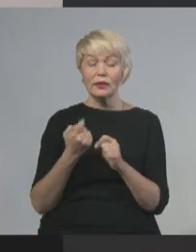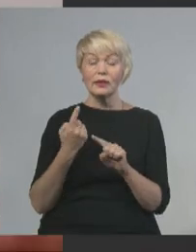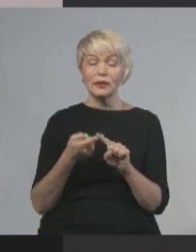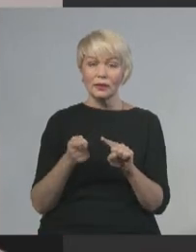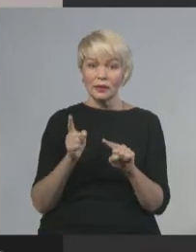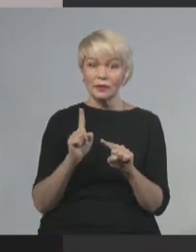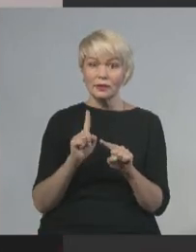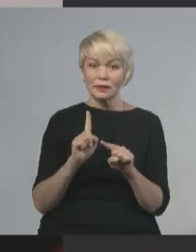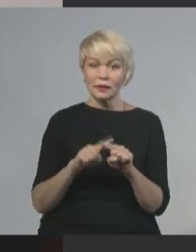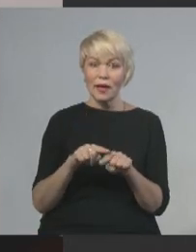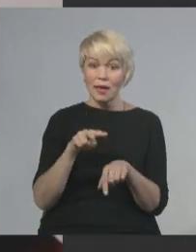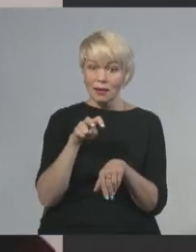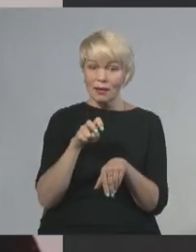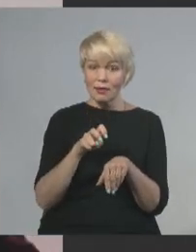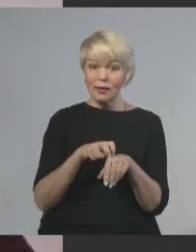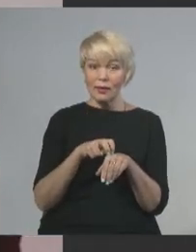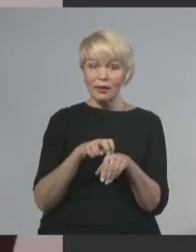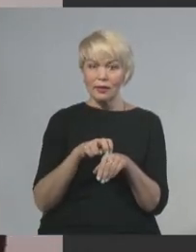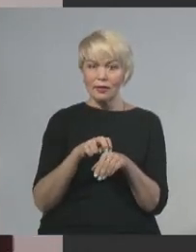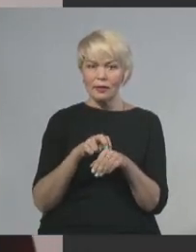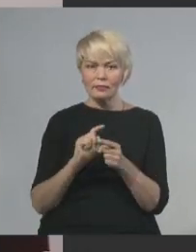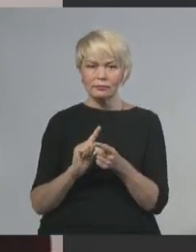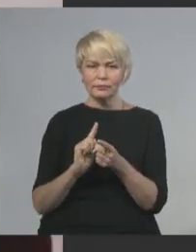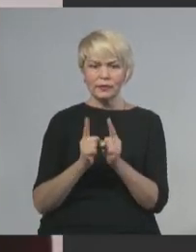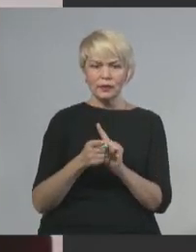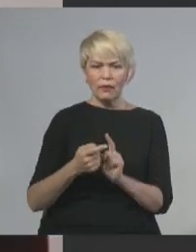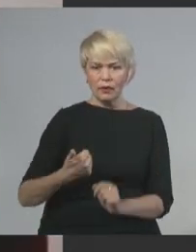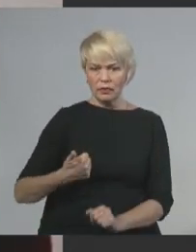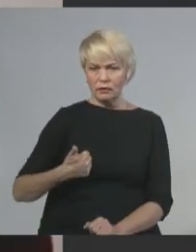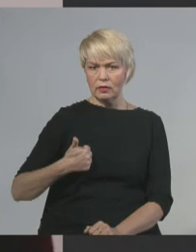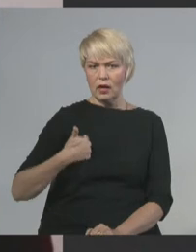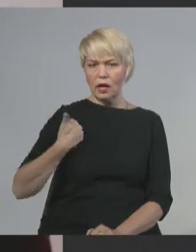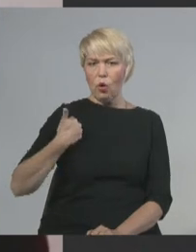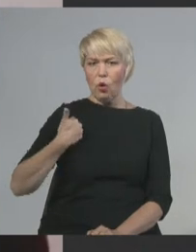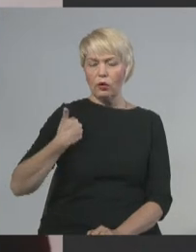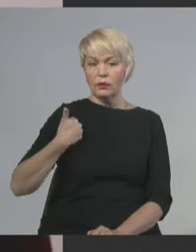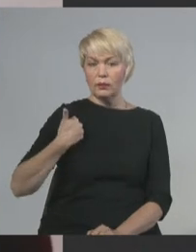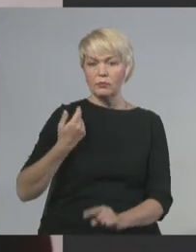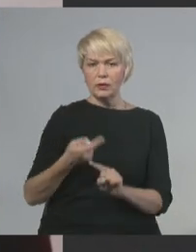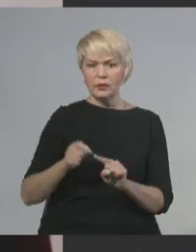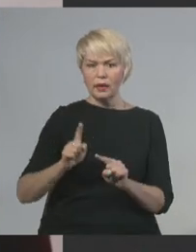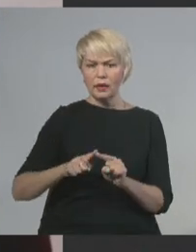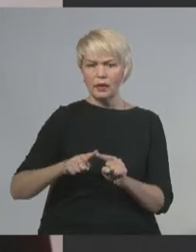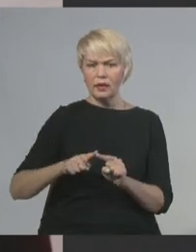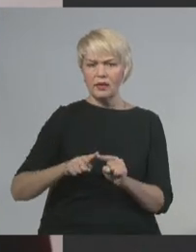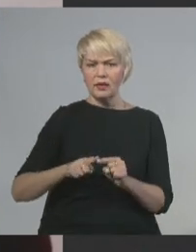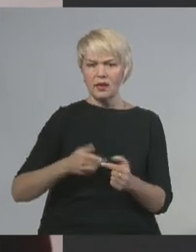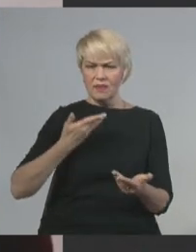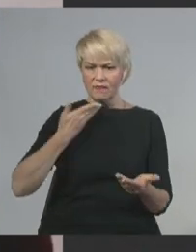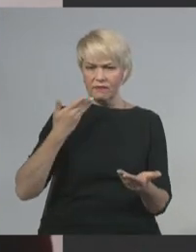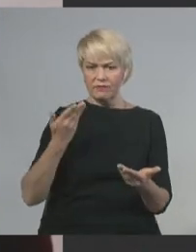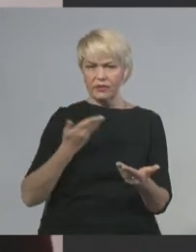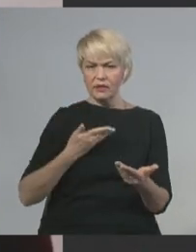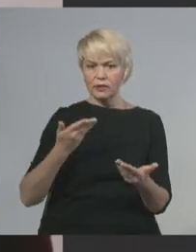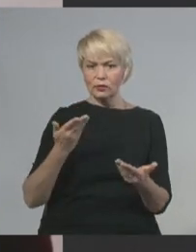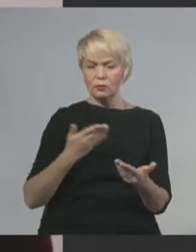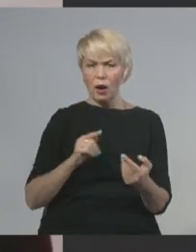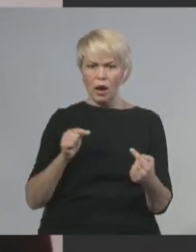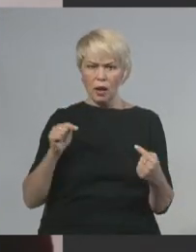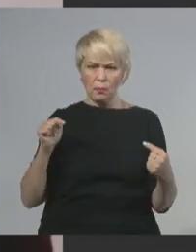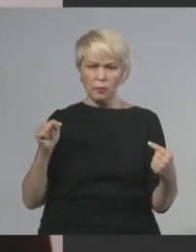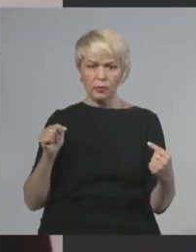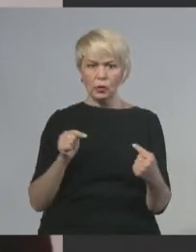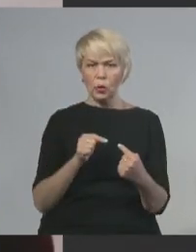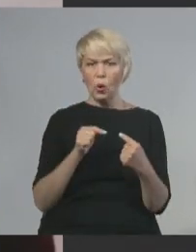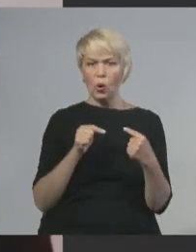hero who was um going like against all the the the pro mission the